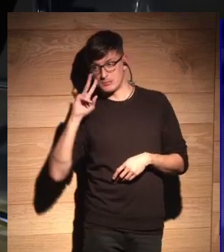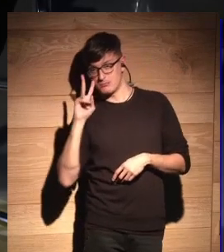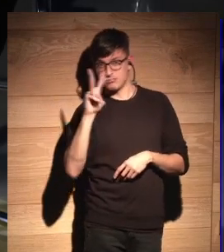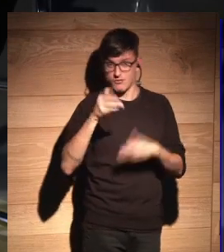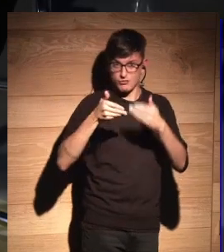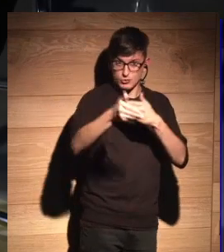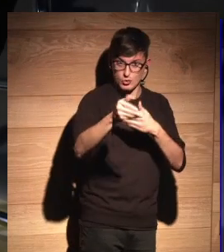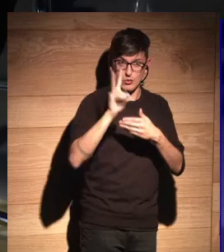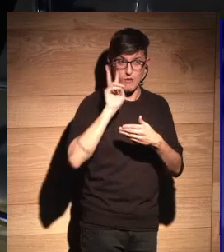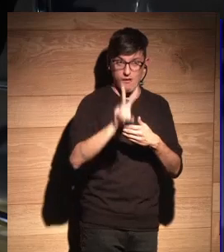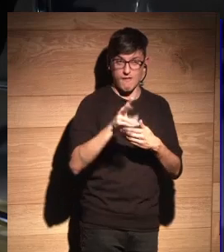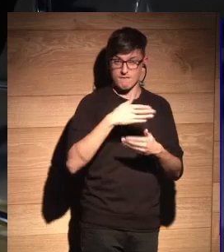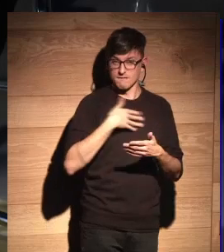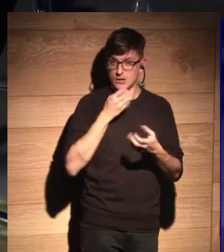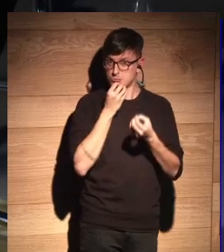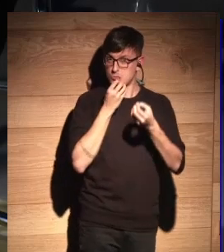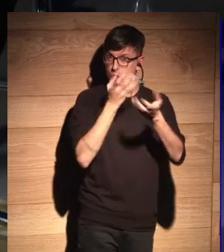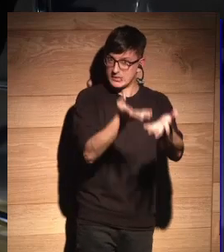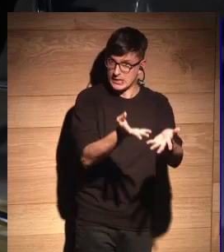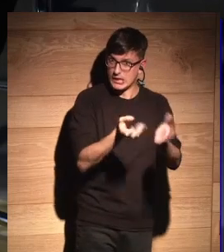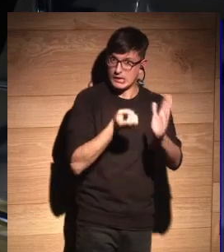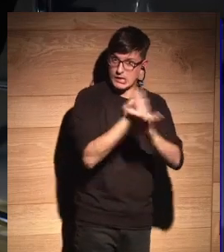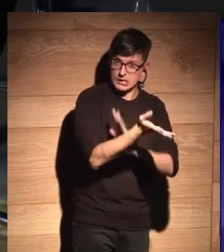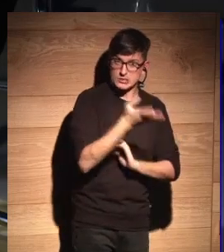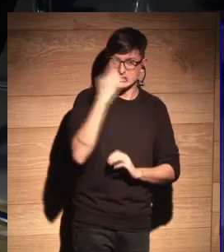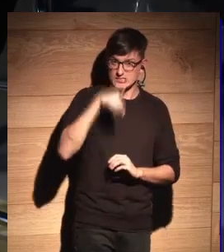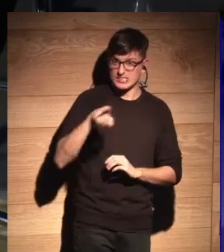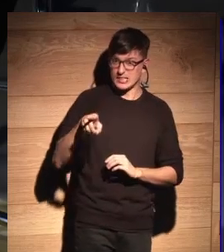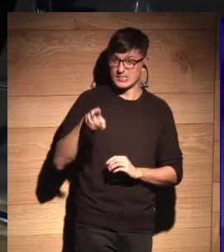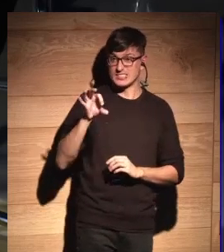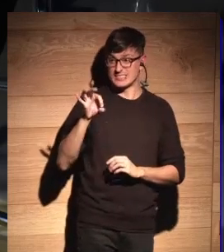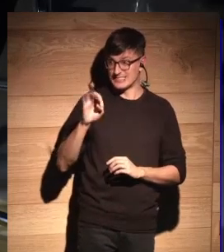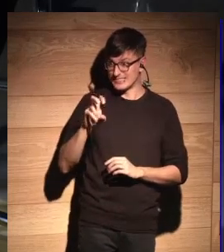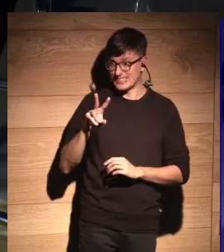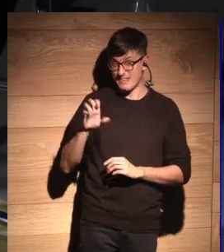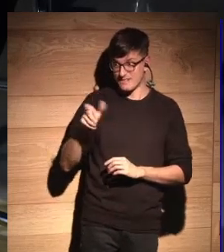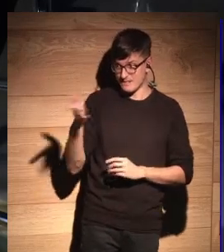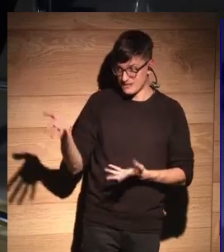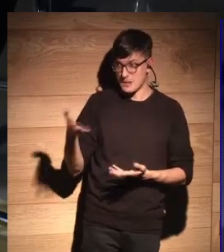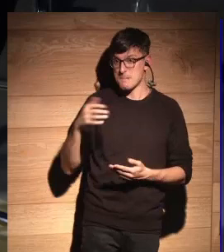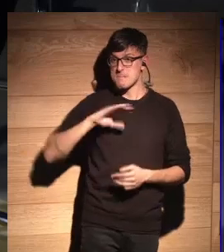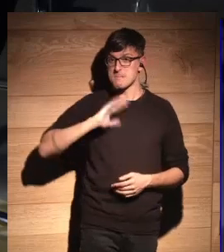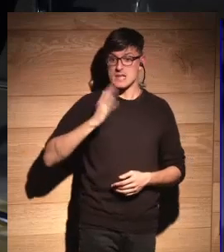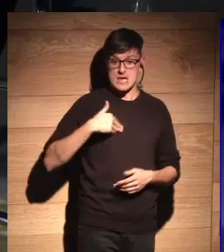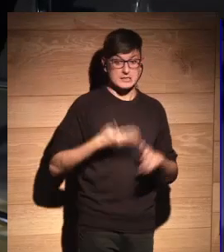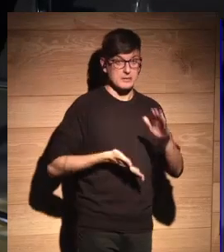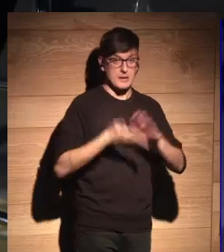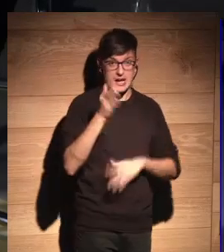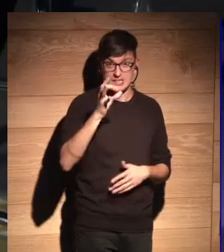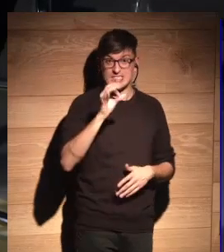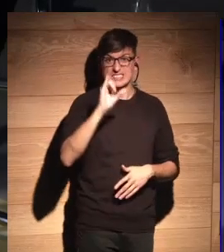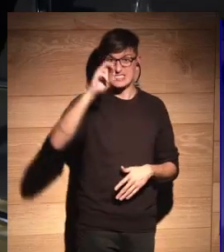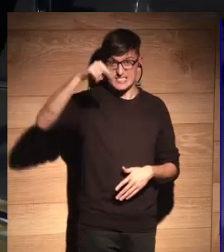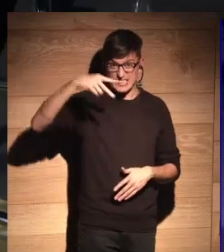is traveling for the next days, like tomorrow at 7 to Singapore, then the day after to Shanghai,